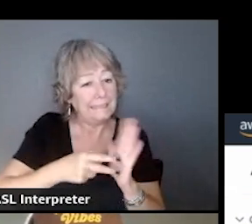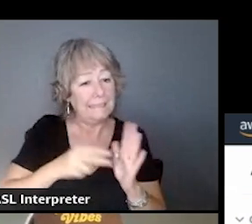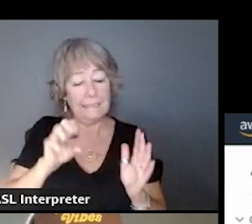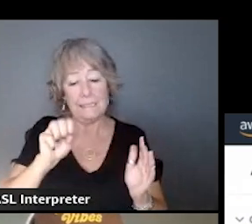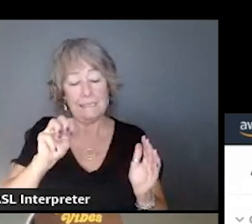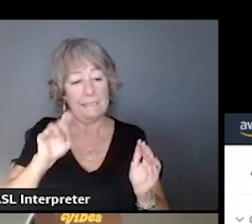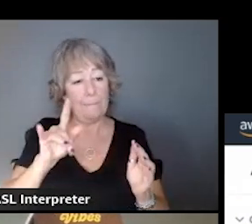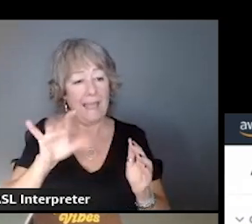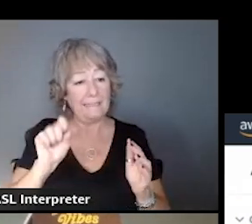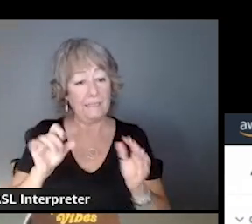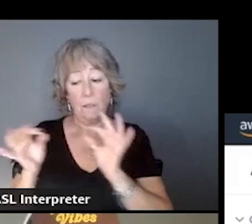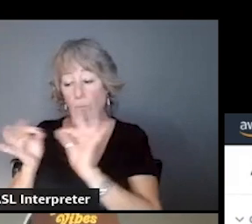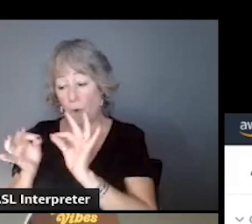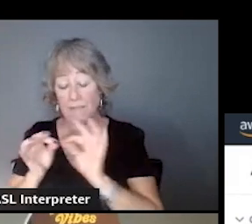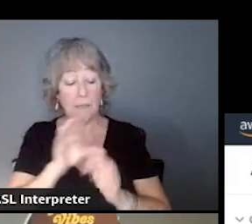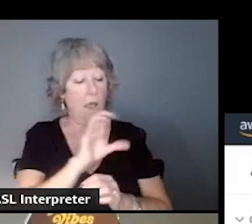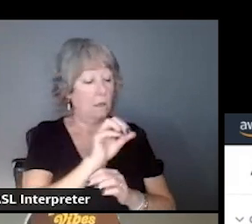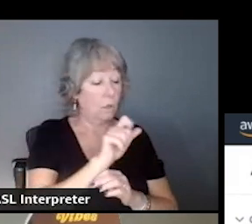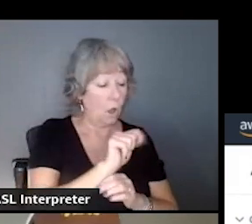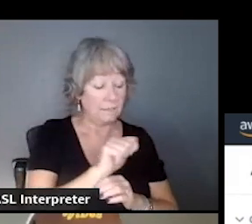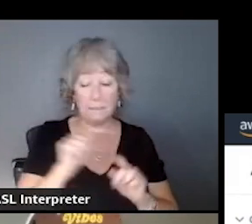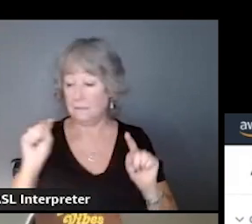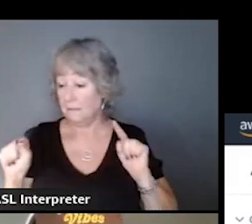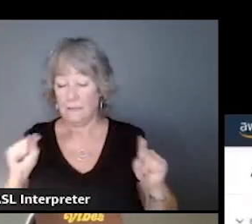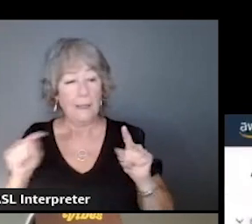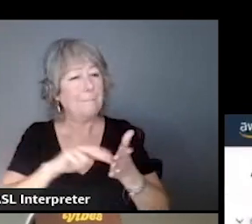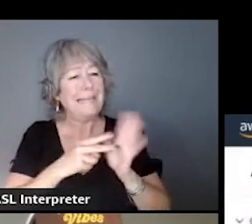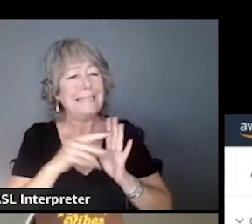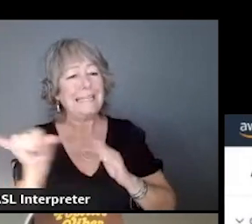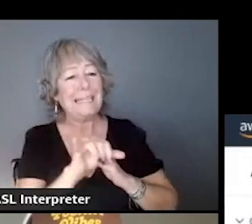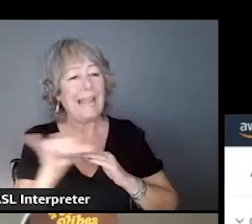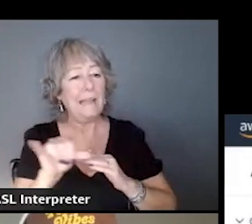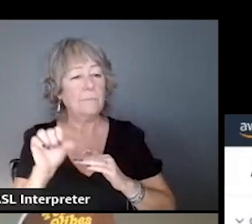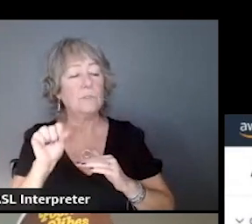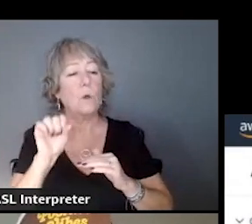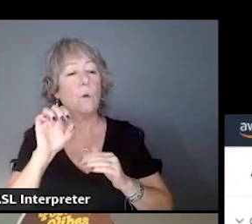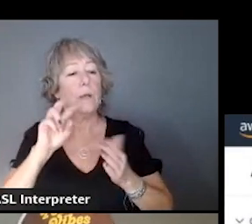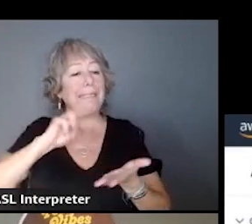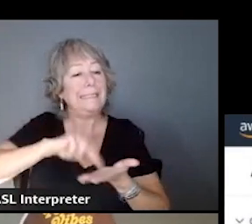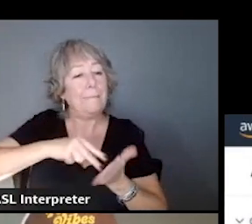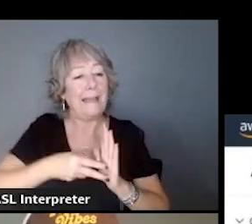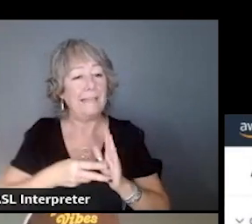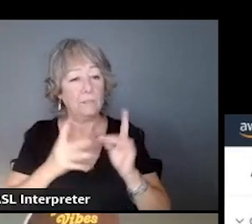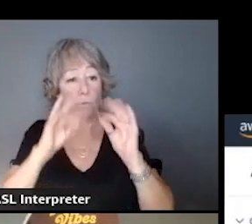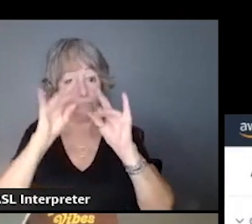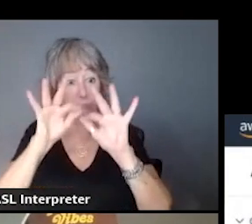price of something, it means the same thing. Right. So I'm going to select